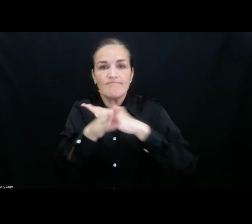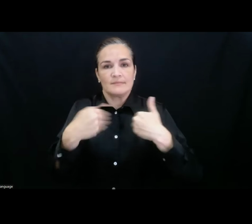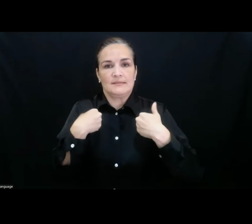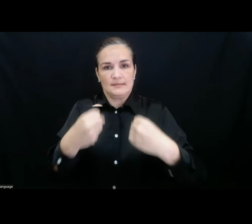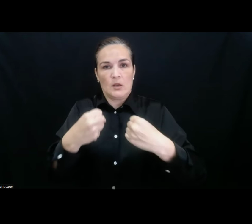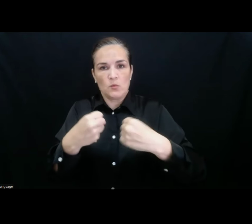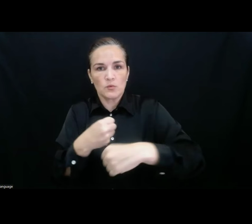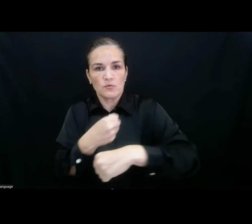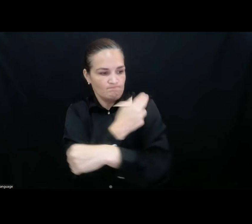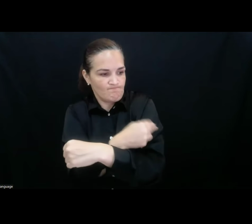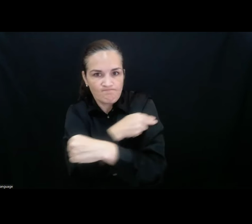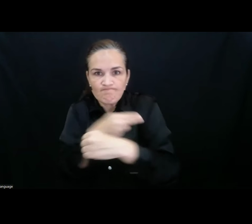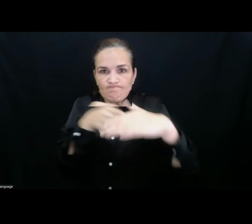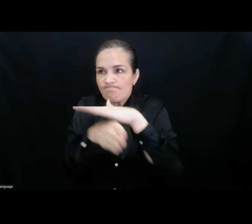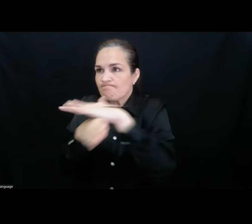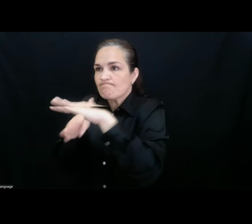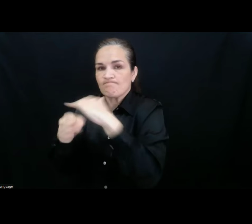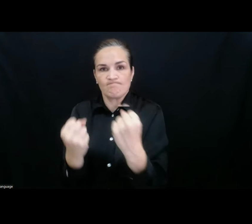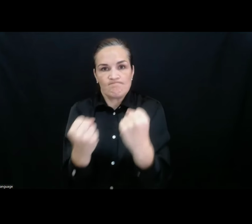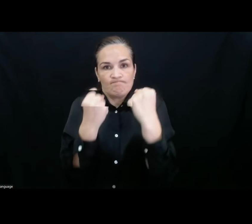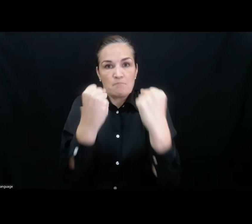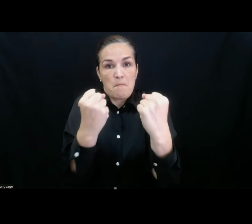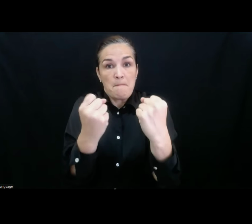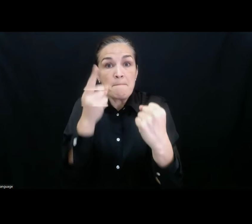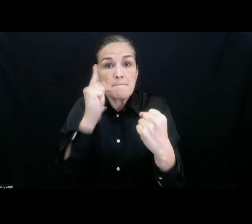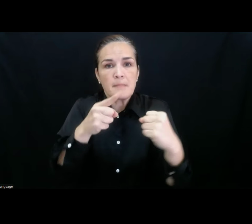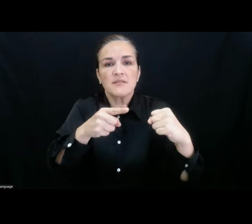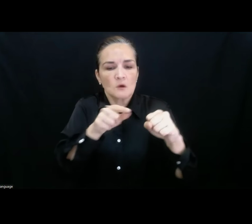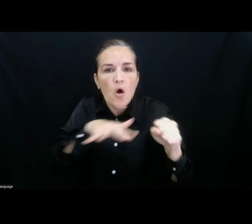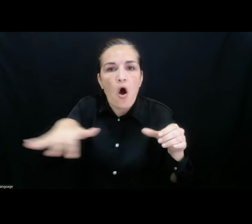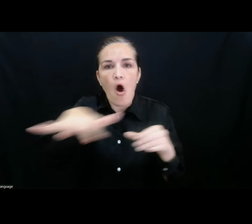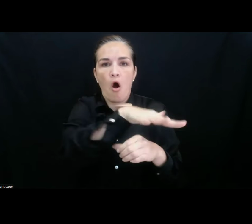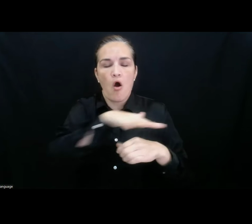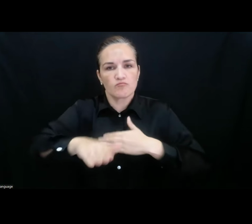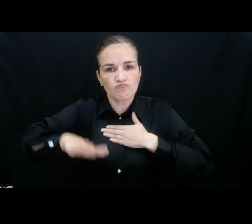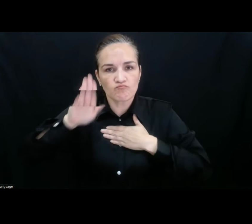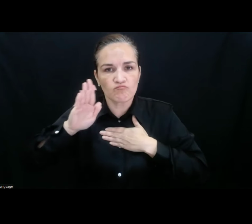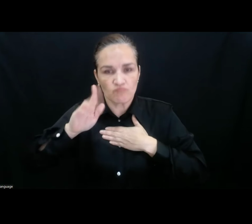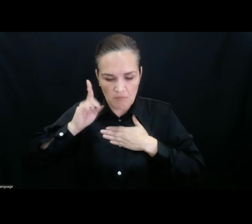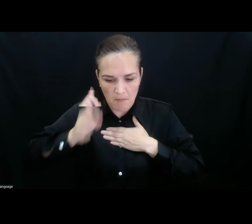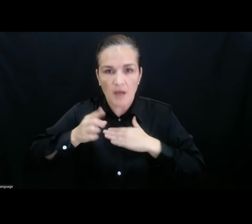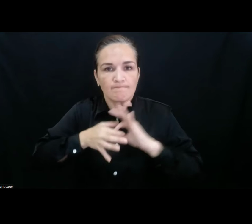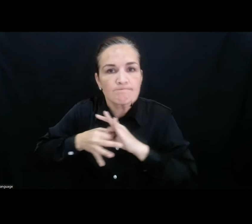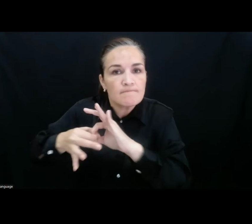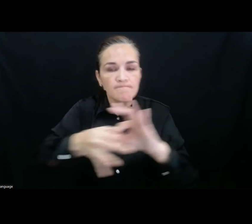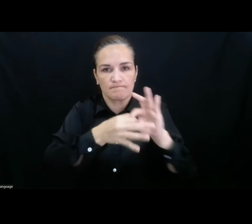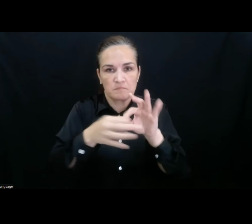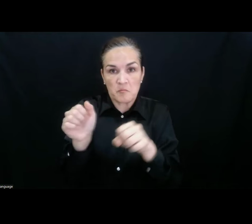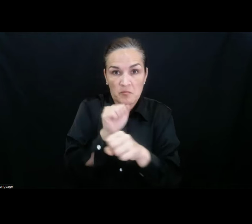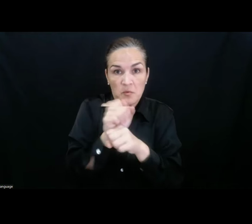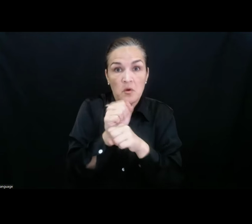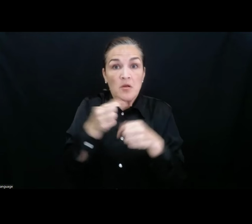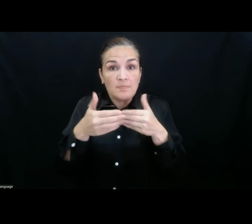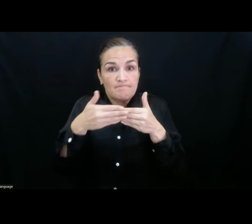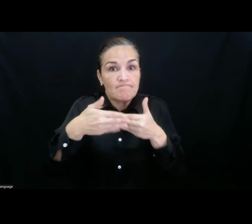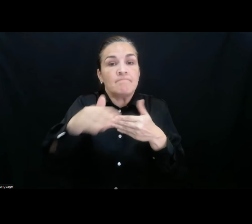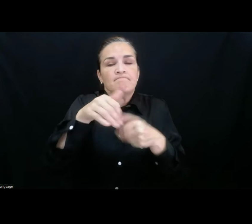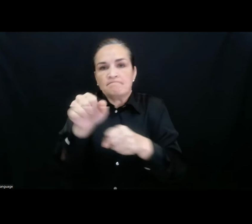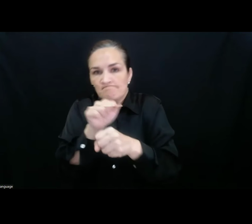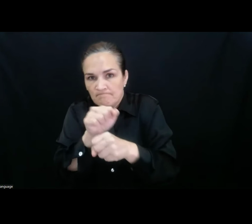as strong as its core components. And Melanie was also addressing this issue a bit in her presentation. It